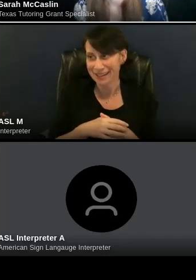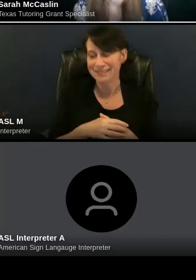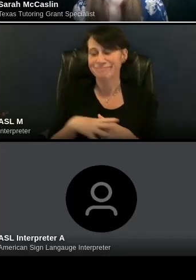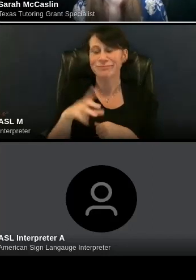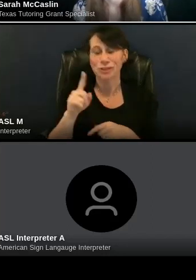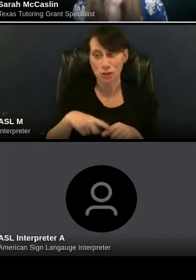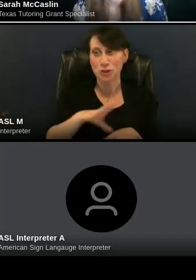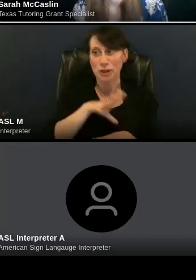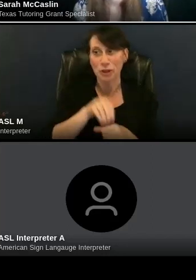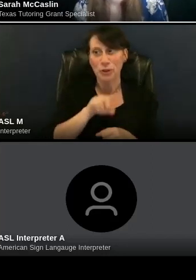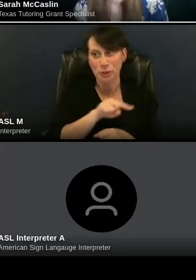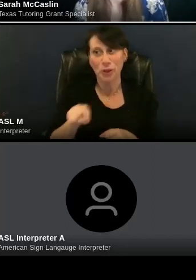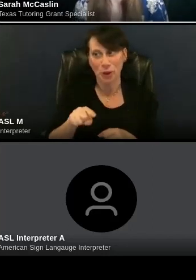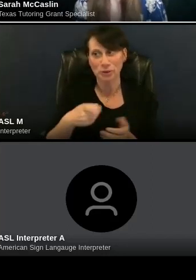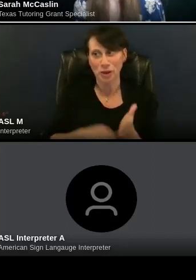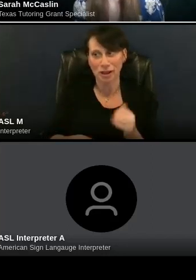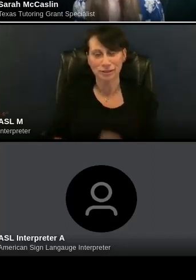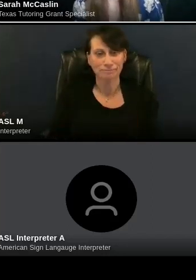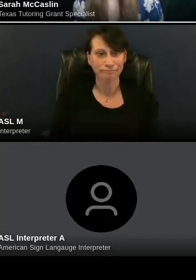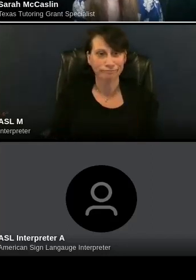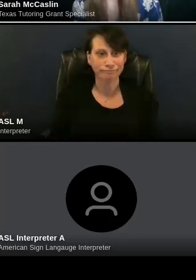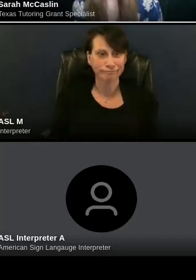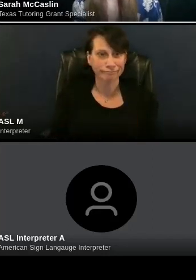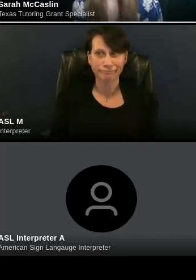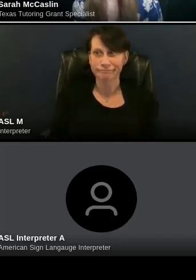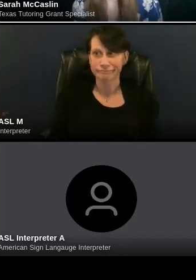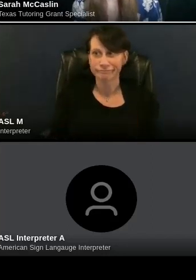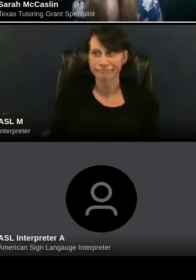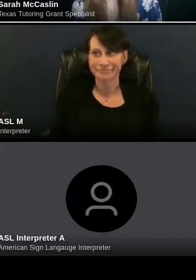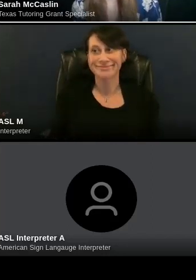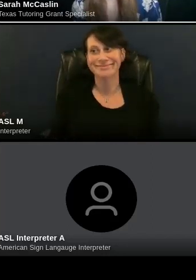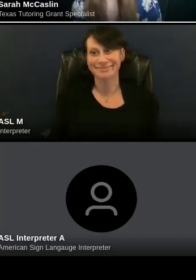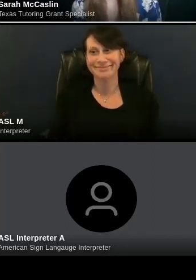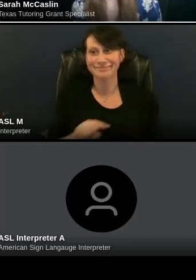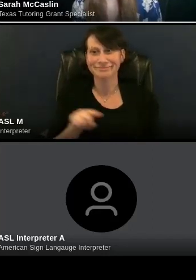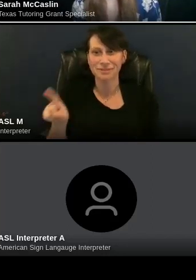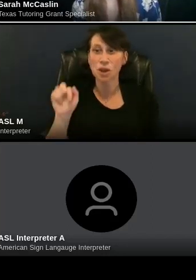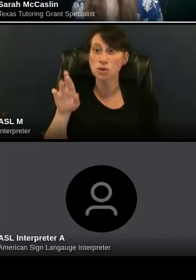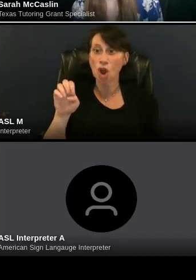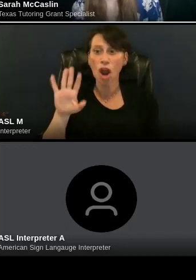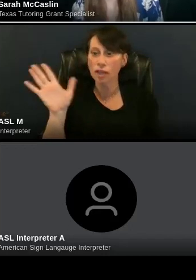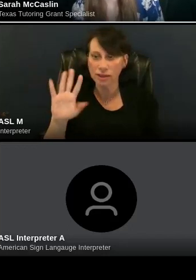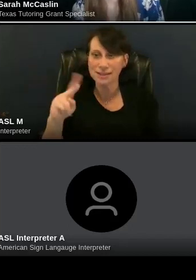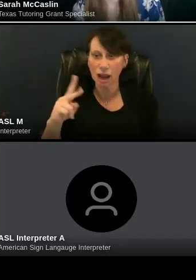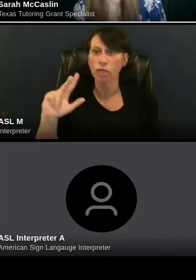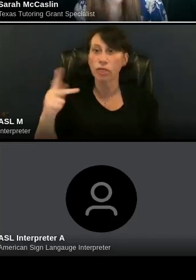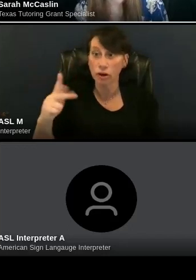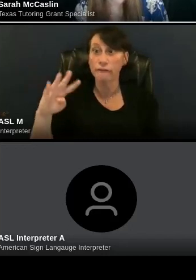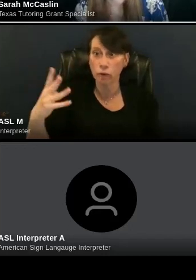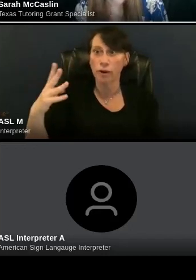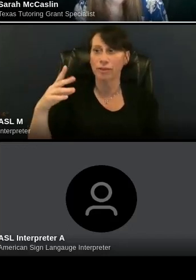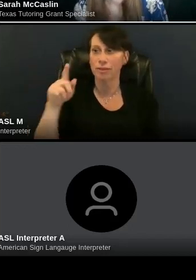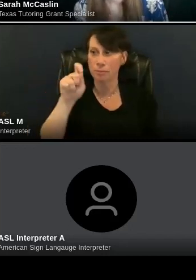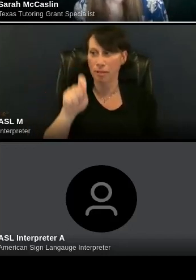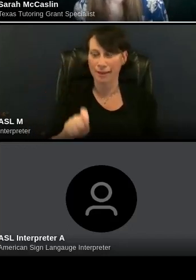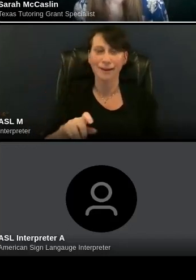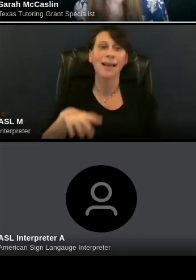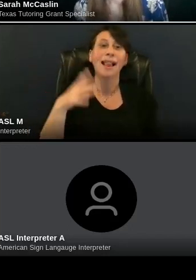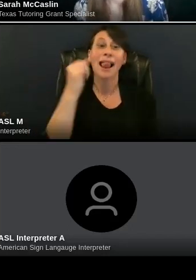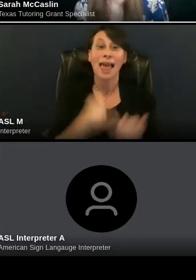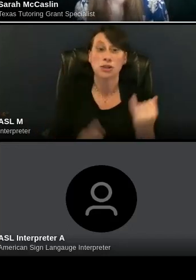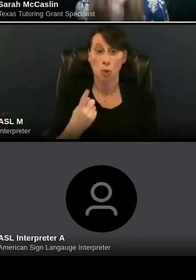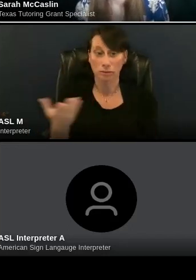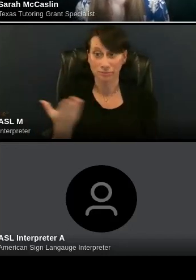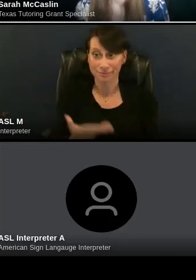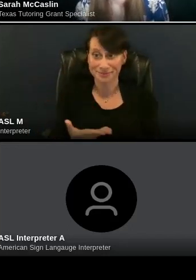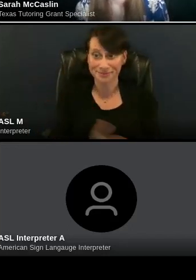to encumber those costs. So those are the third and the fourth bullet. And then the last one is that